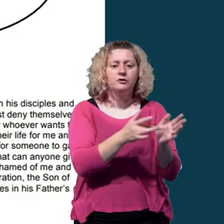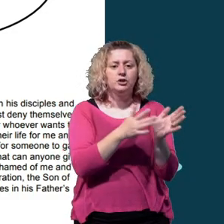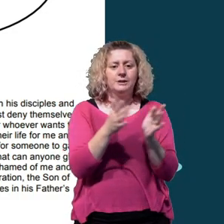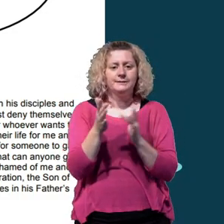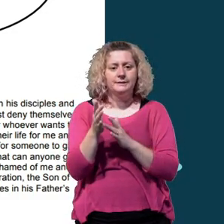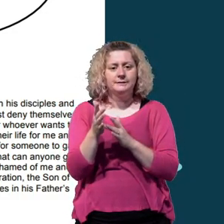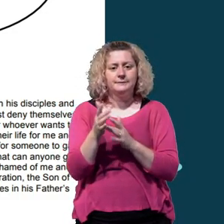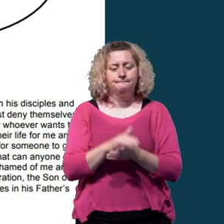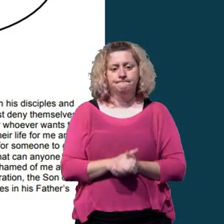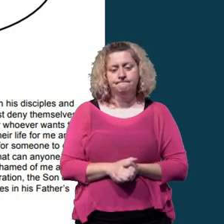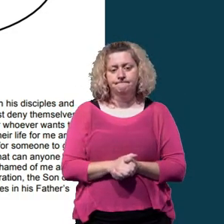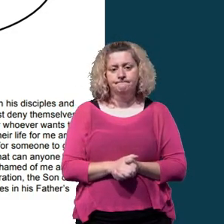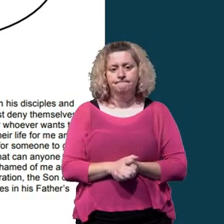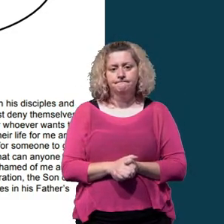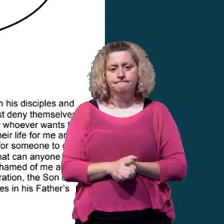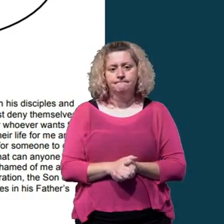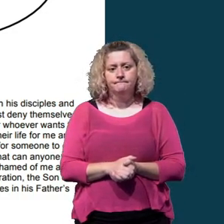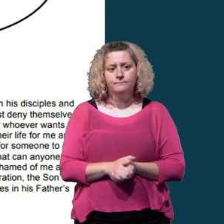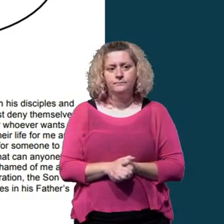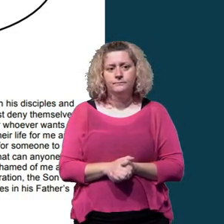one who can see here in verse 31?